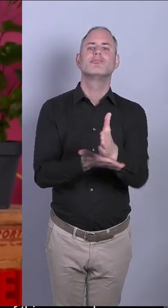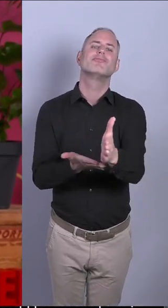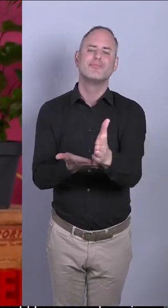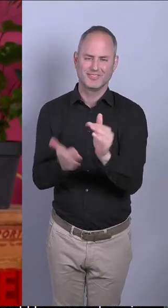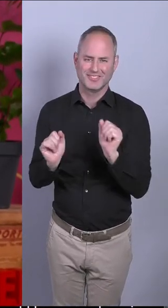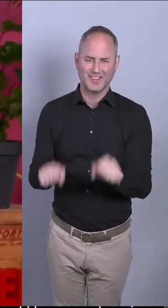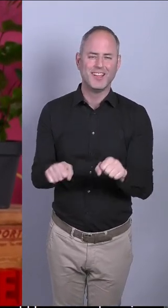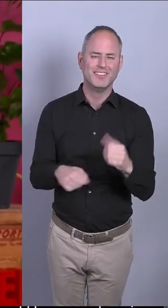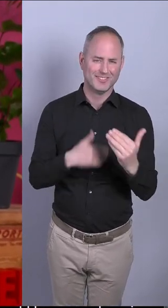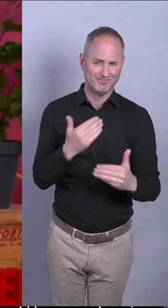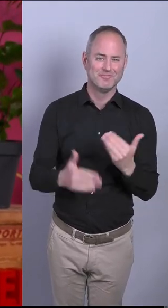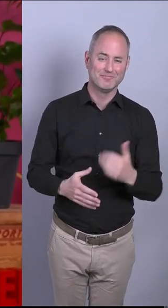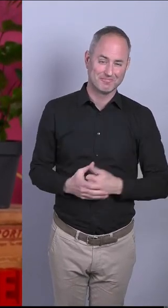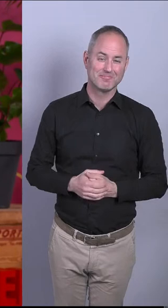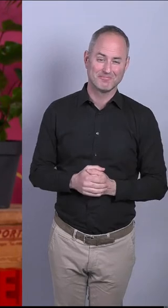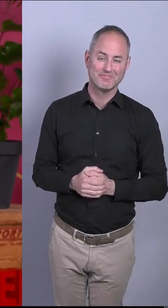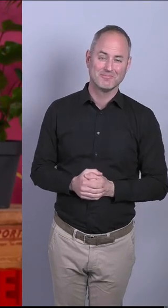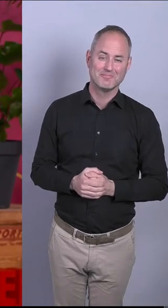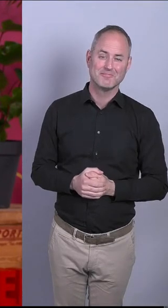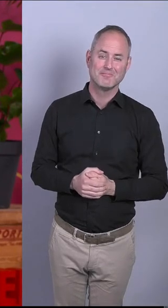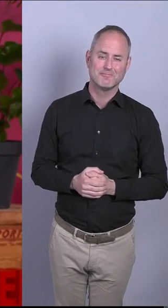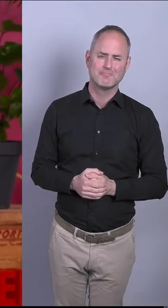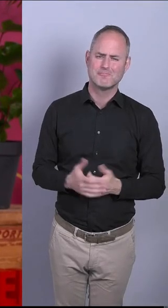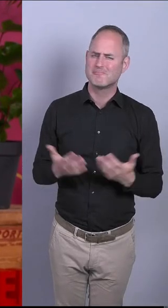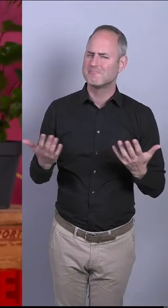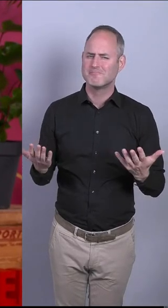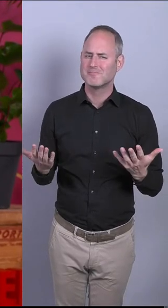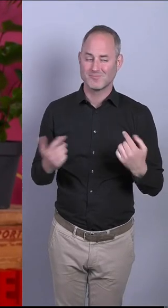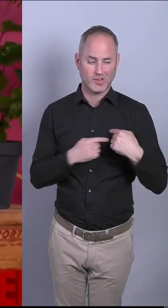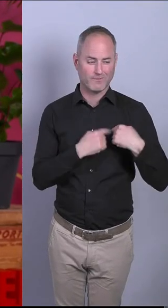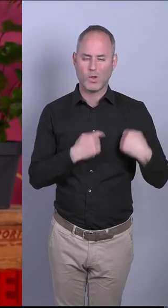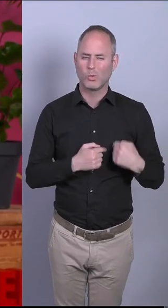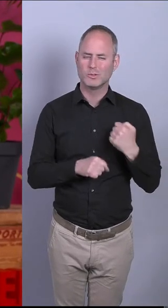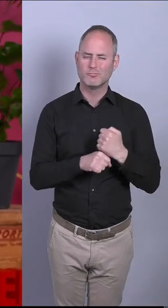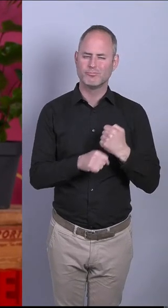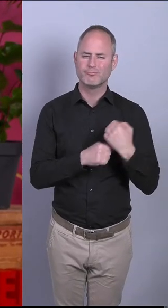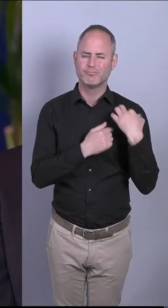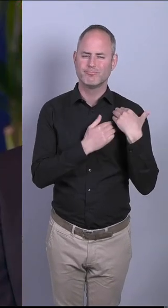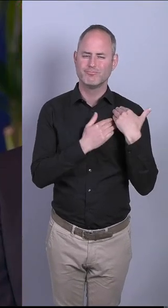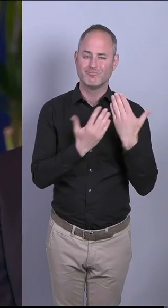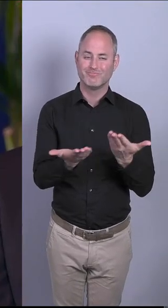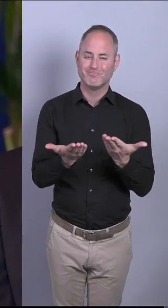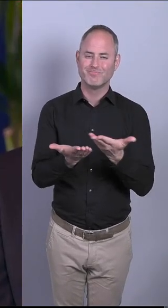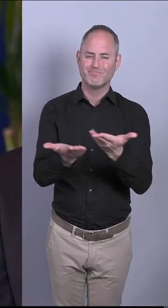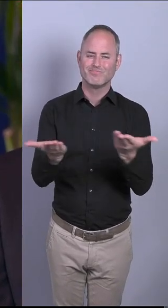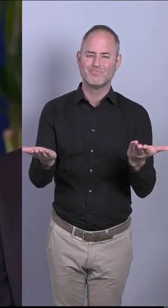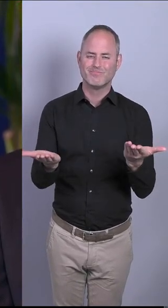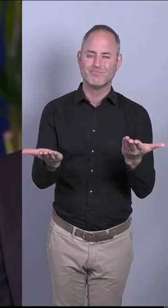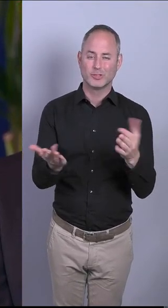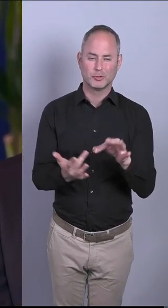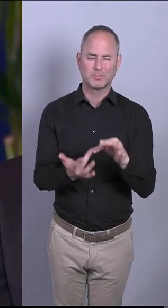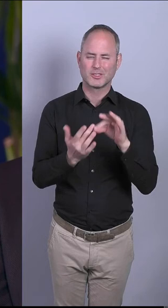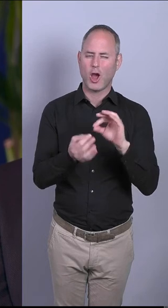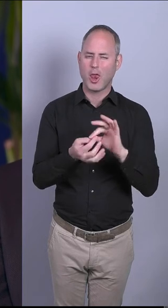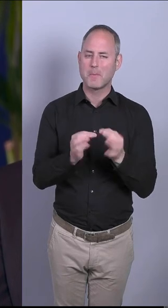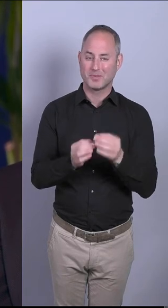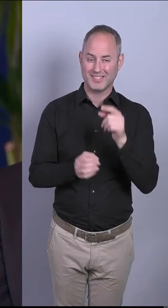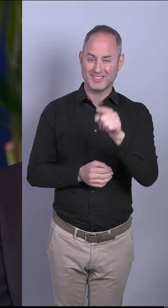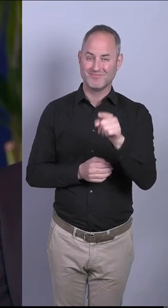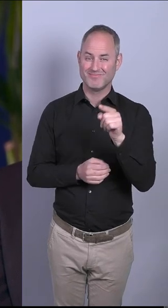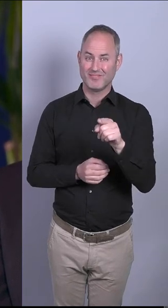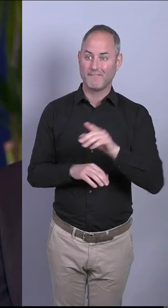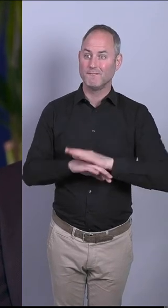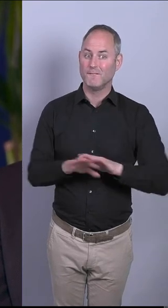volunteers here from Berlin. What do we expect here in Berlin? Well, I want people to